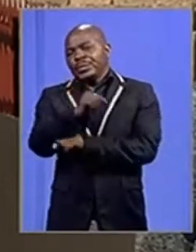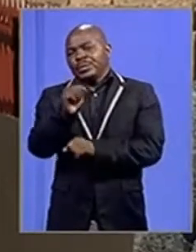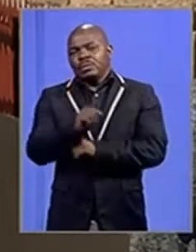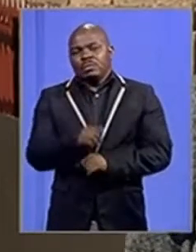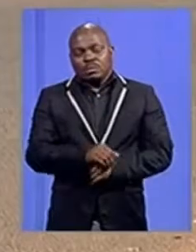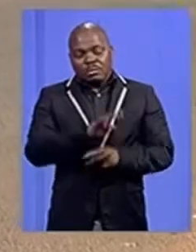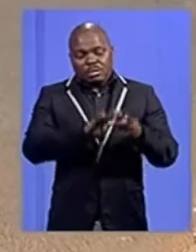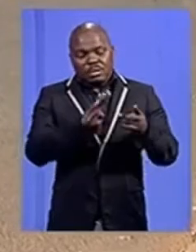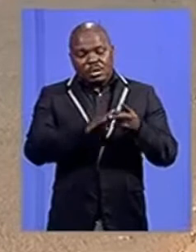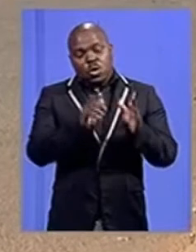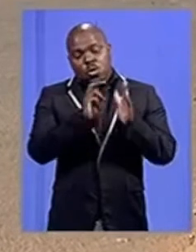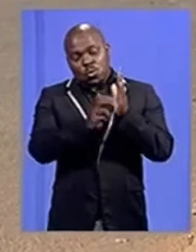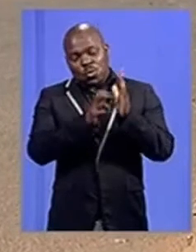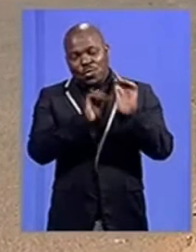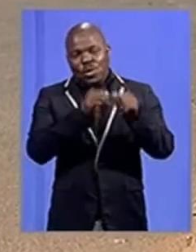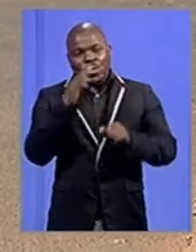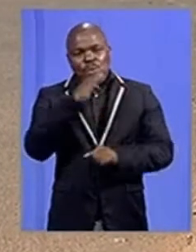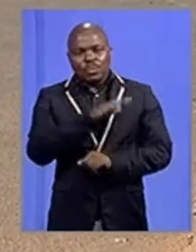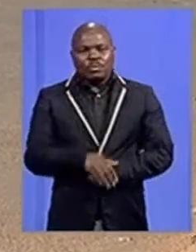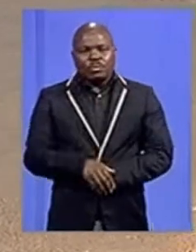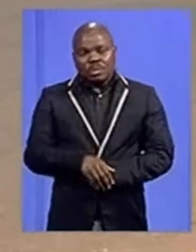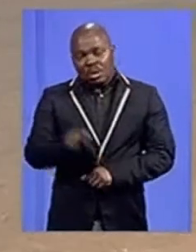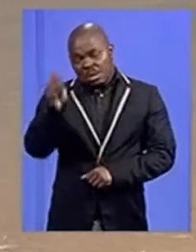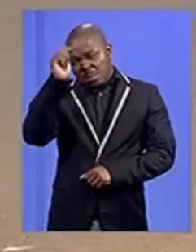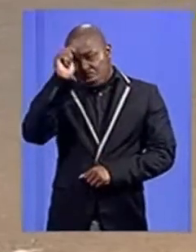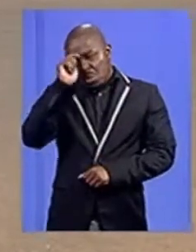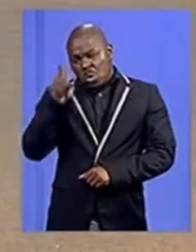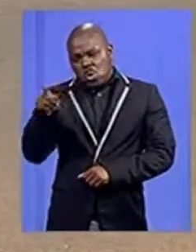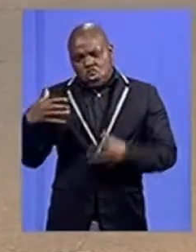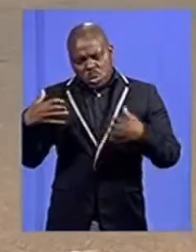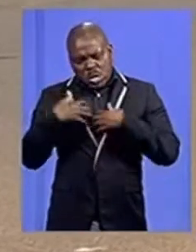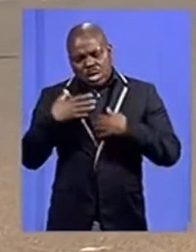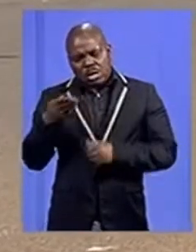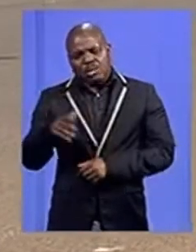polokego go lesogana leo le nago le pelaelo.